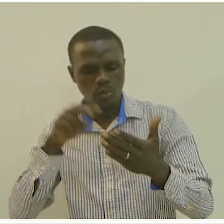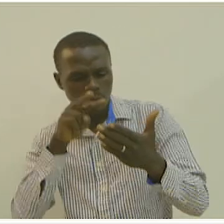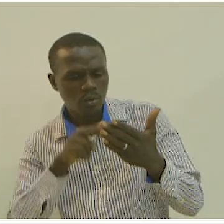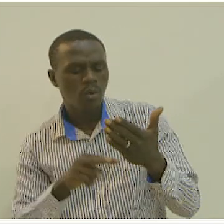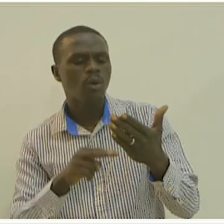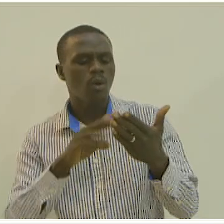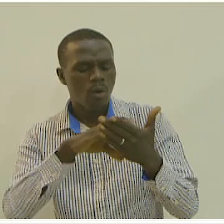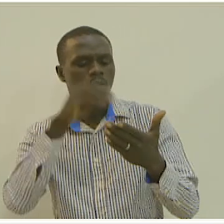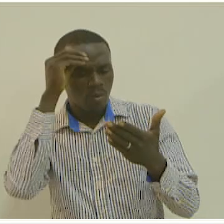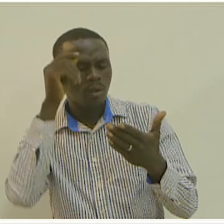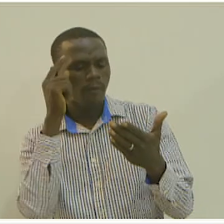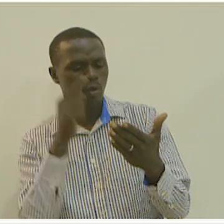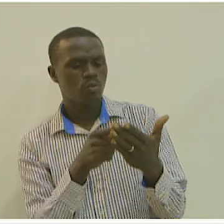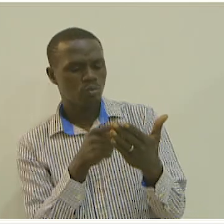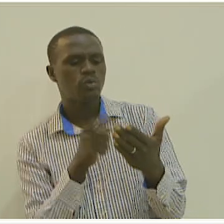for correct.